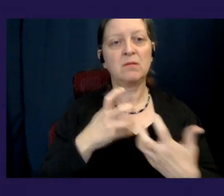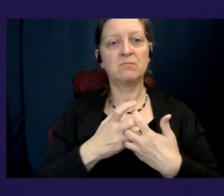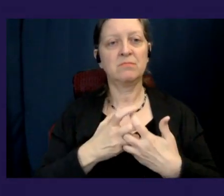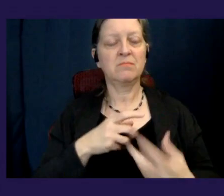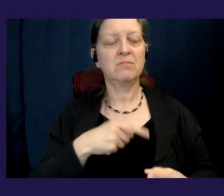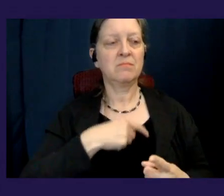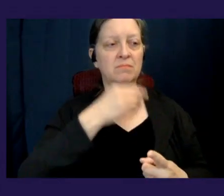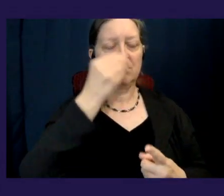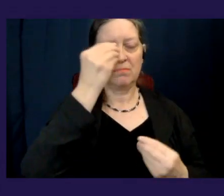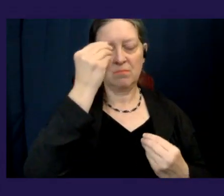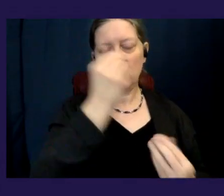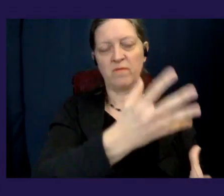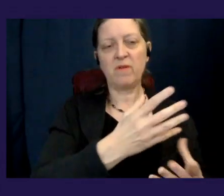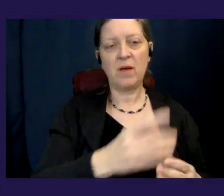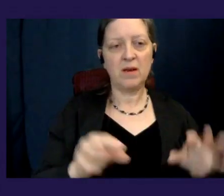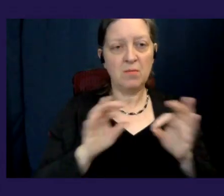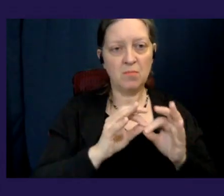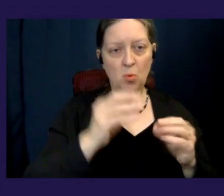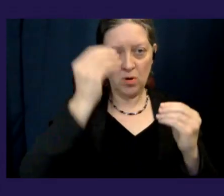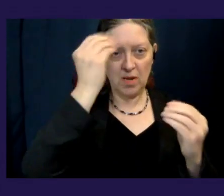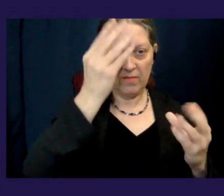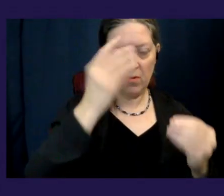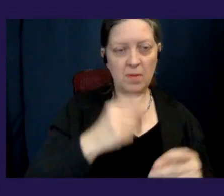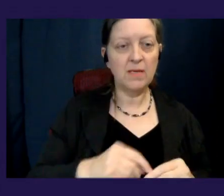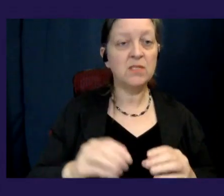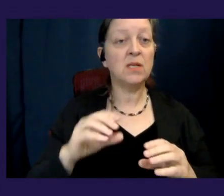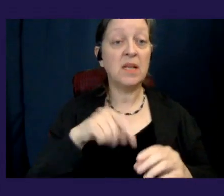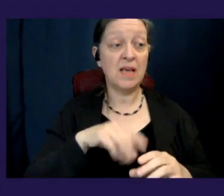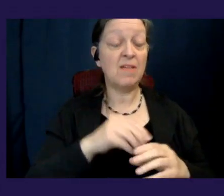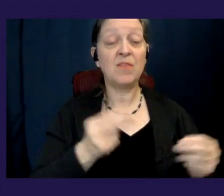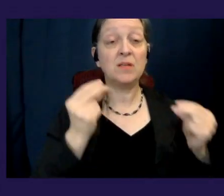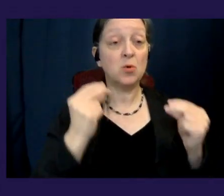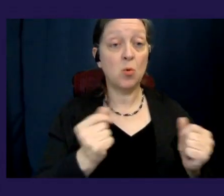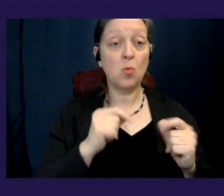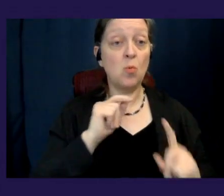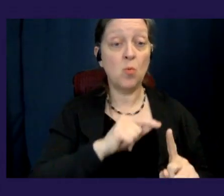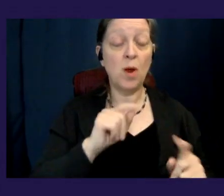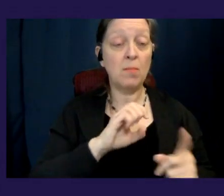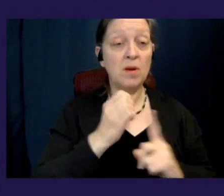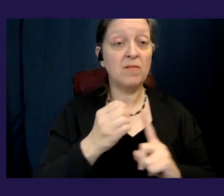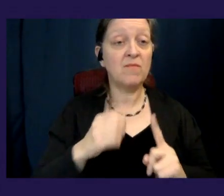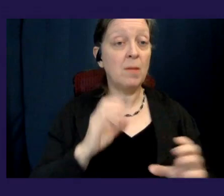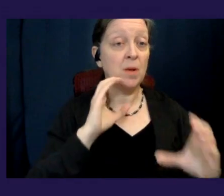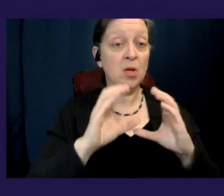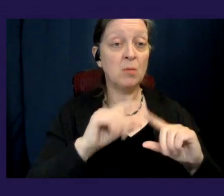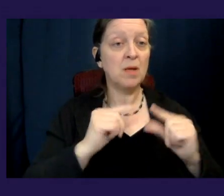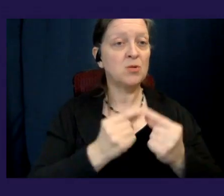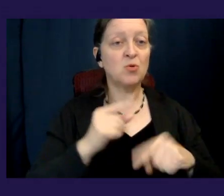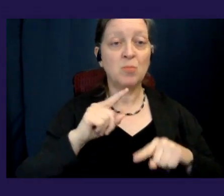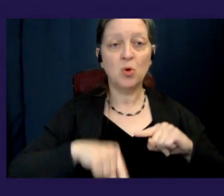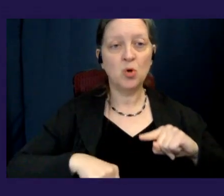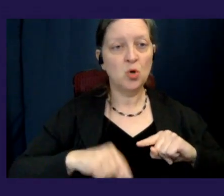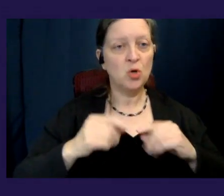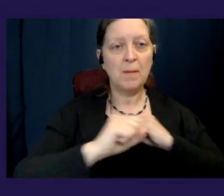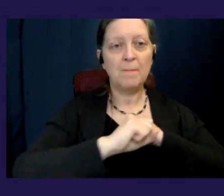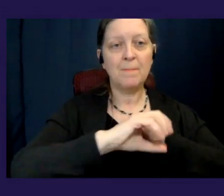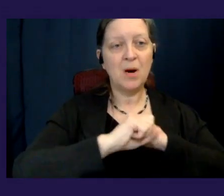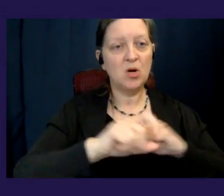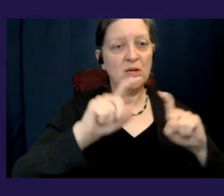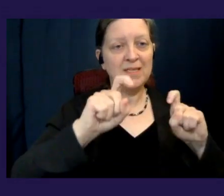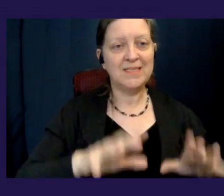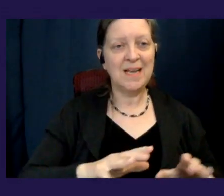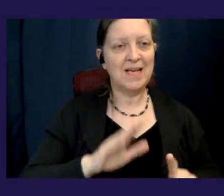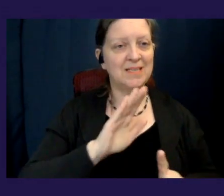rapid environment, the communications group wasn't able to market test any of their messages really. So